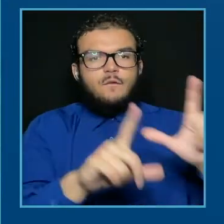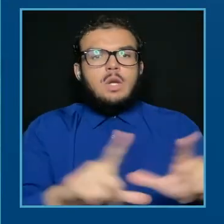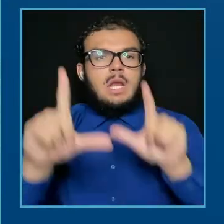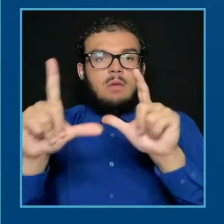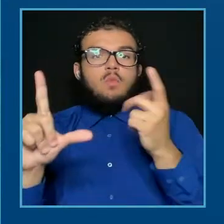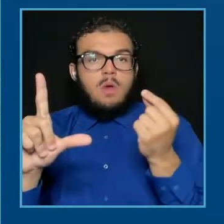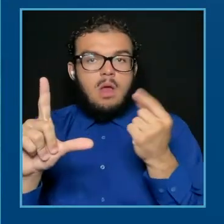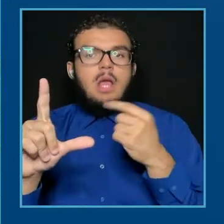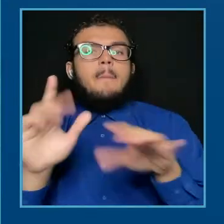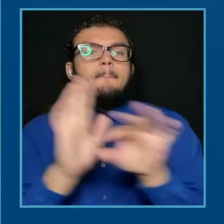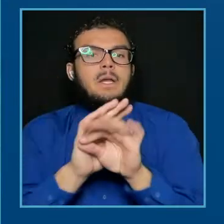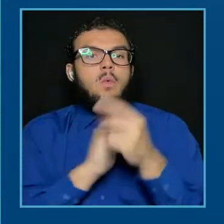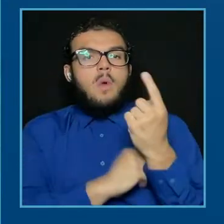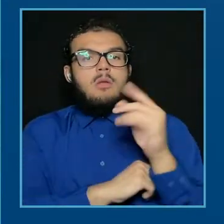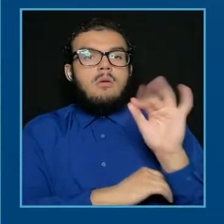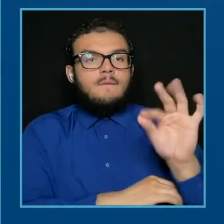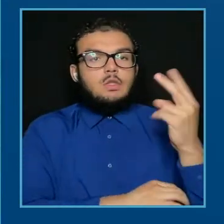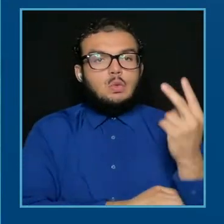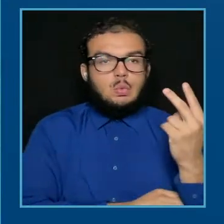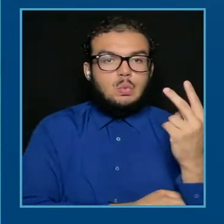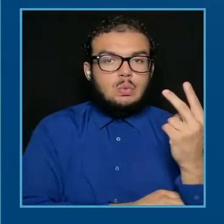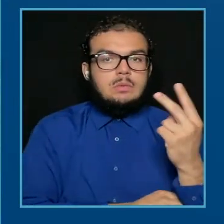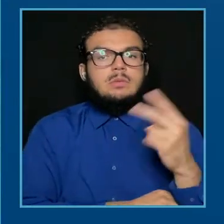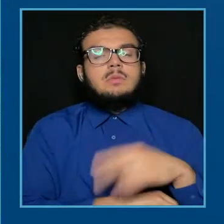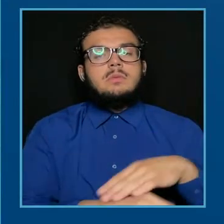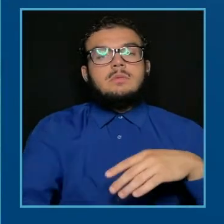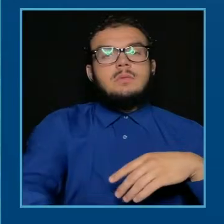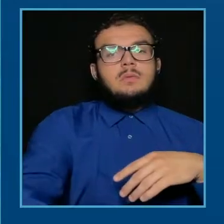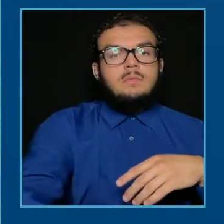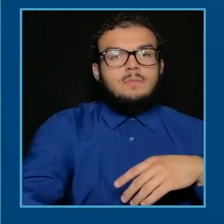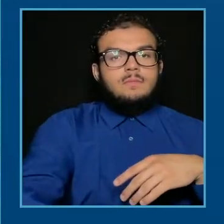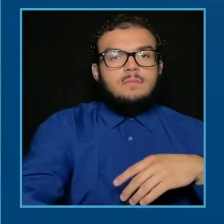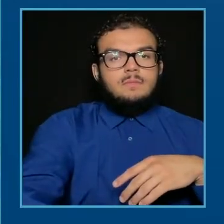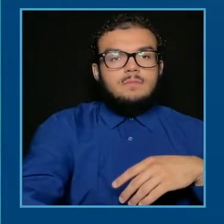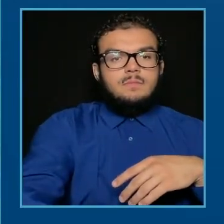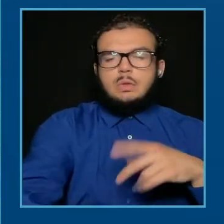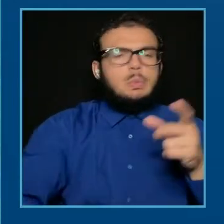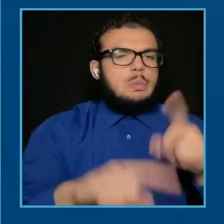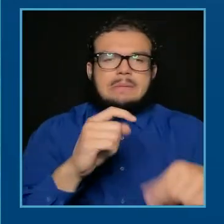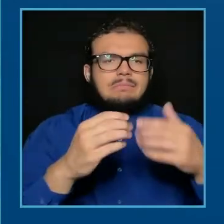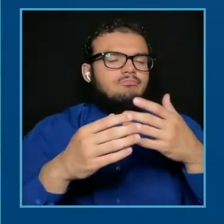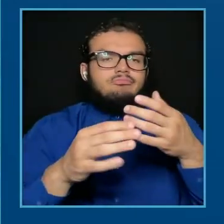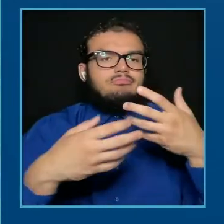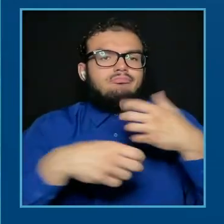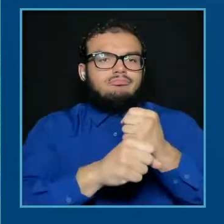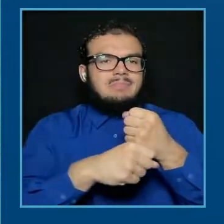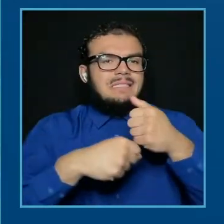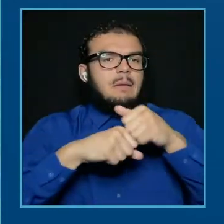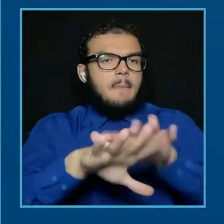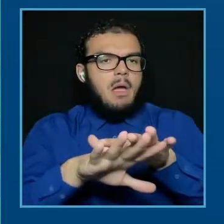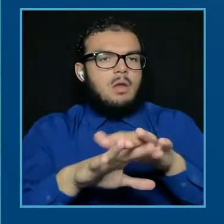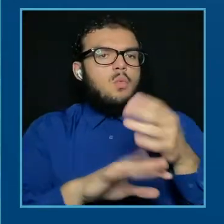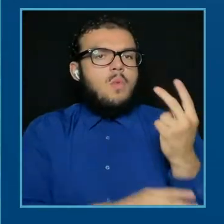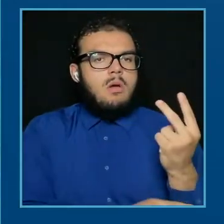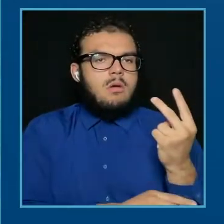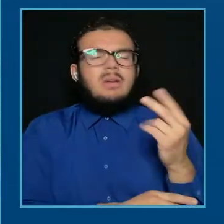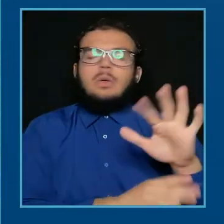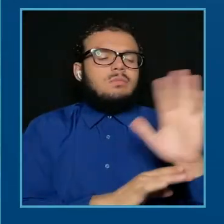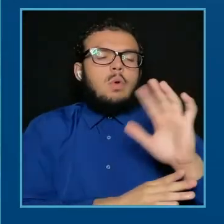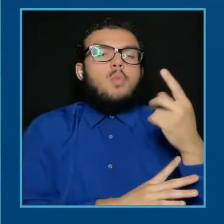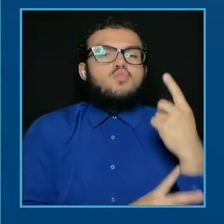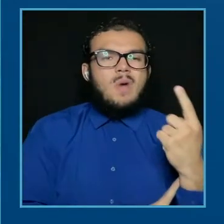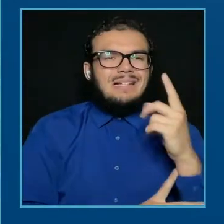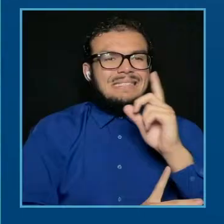choose one of these two and choose one of these five. You can't simply combine them into one single tally